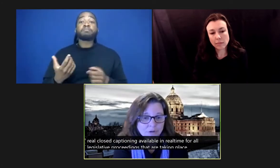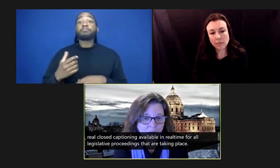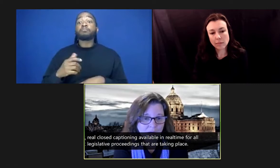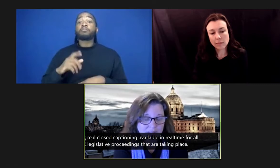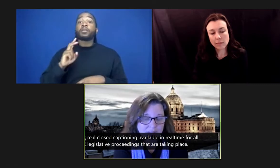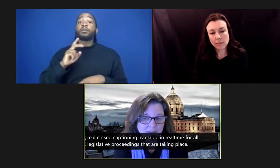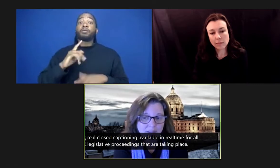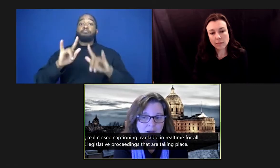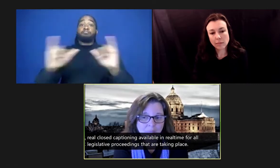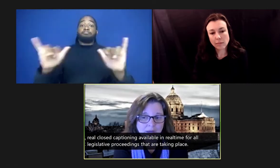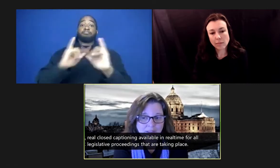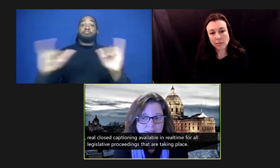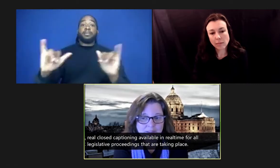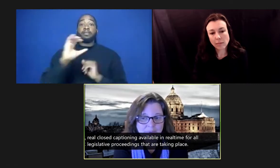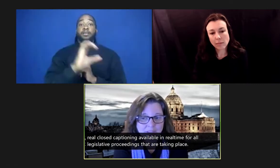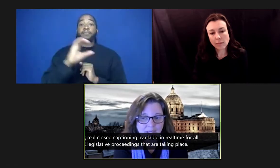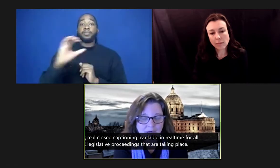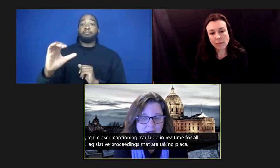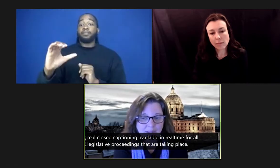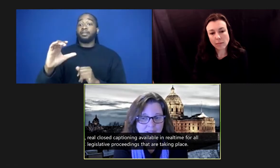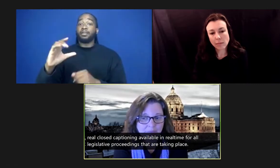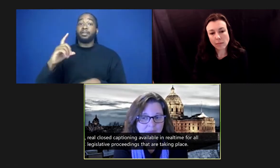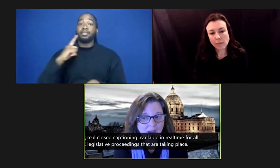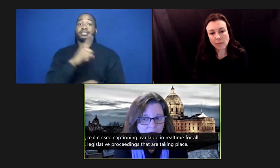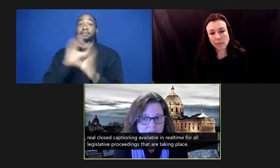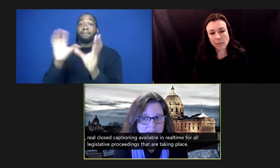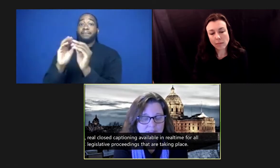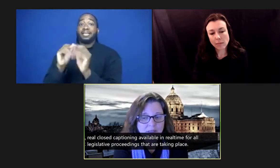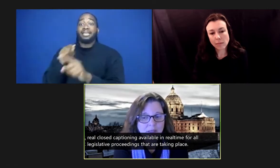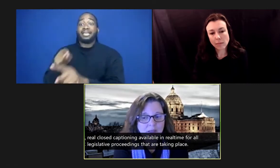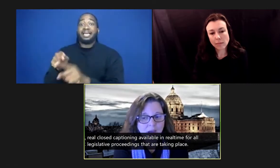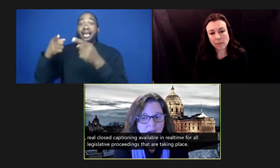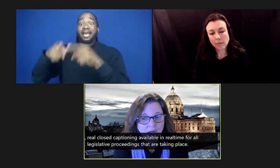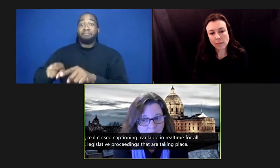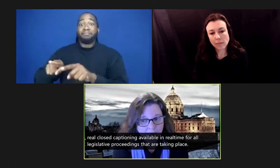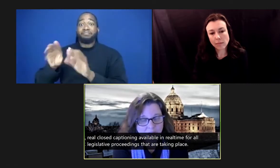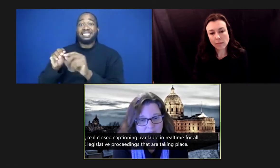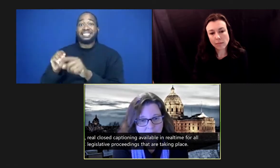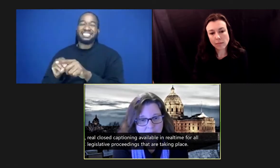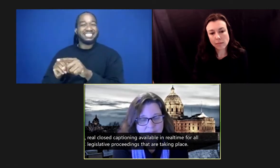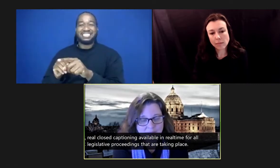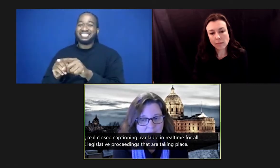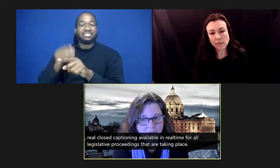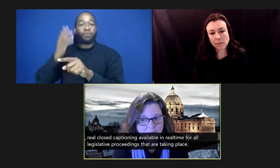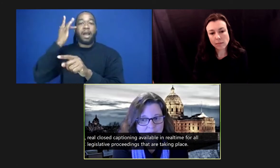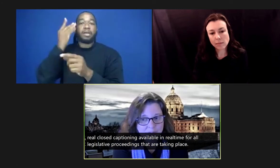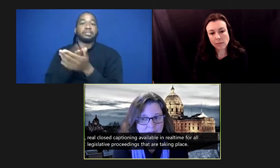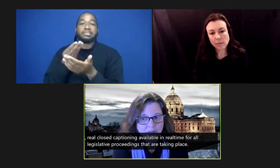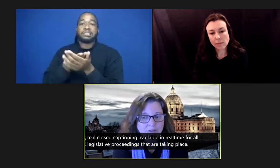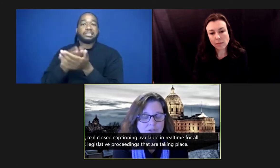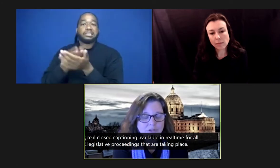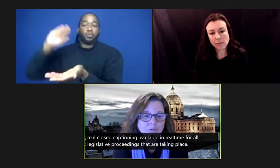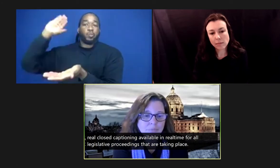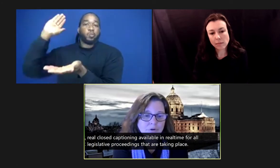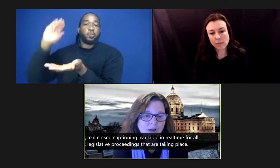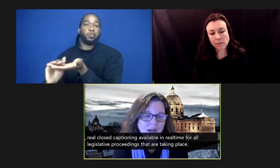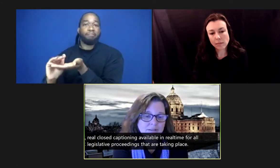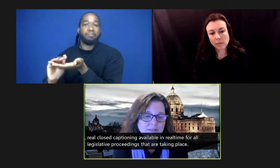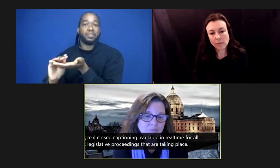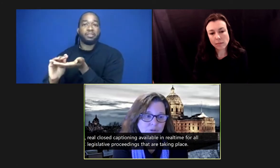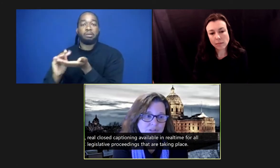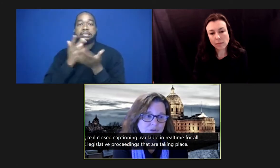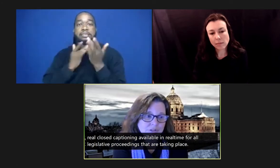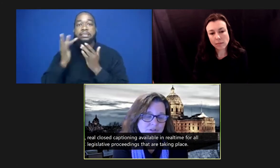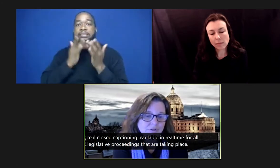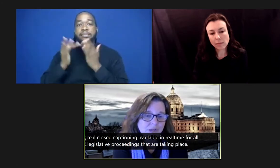we've requested, and it is being carried in the House Omnibus Commerce Bill to provide